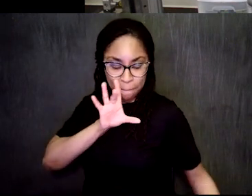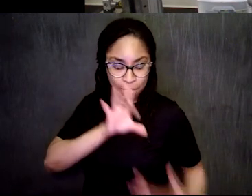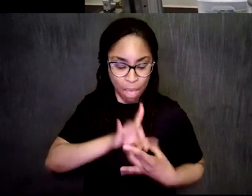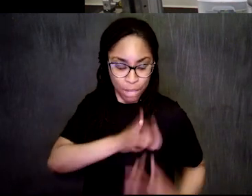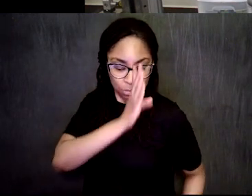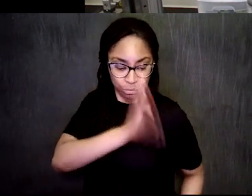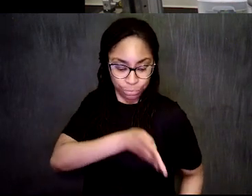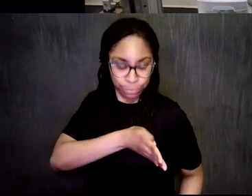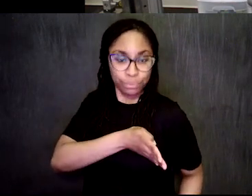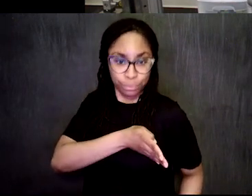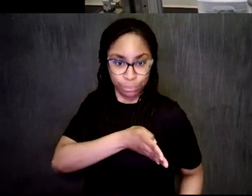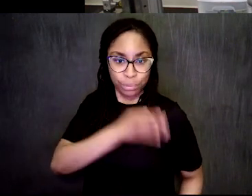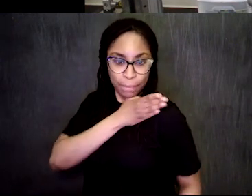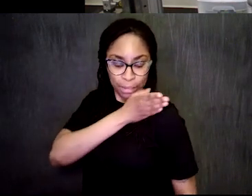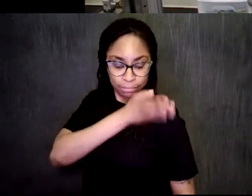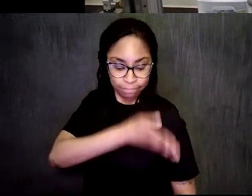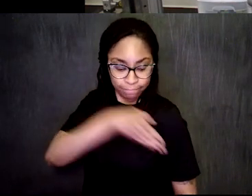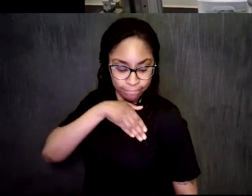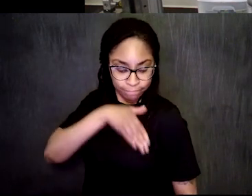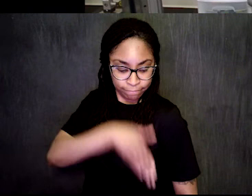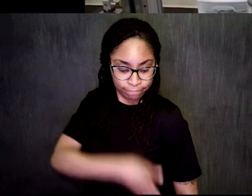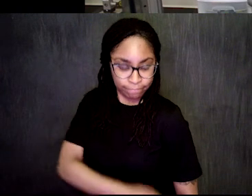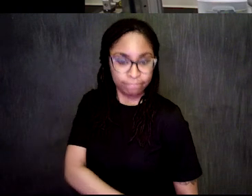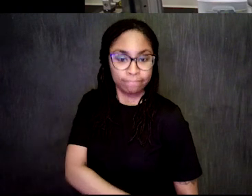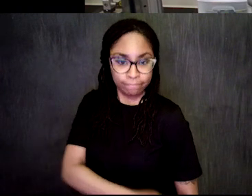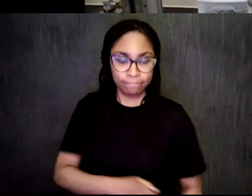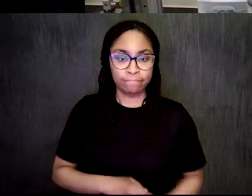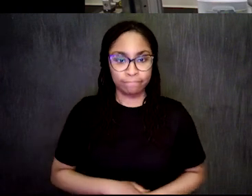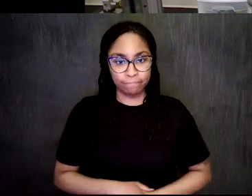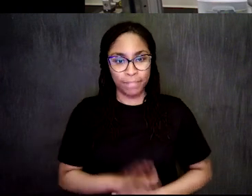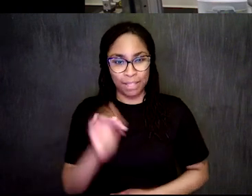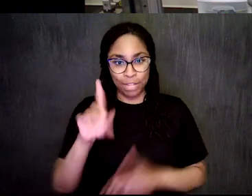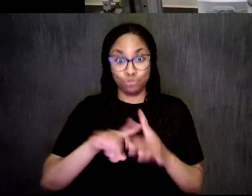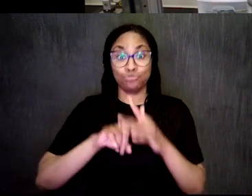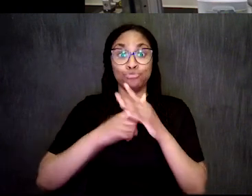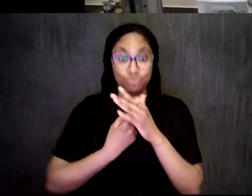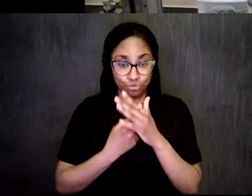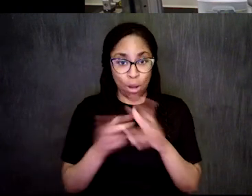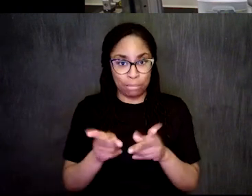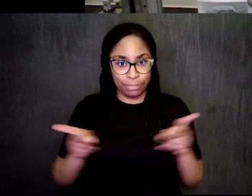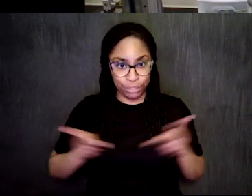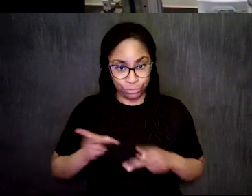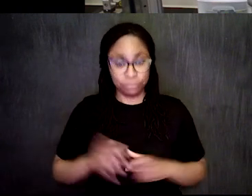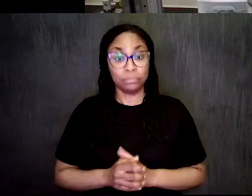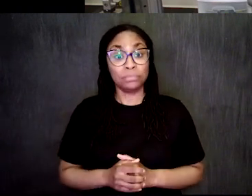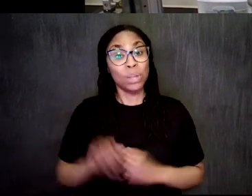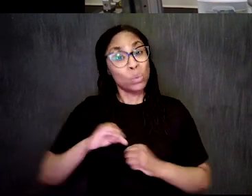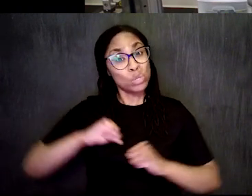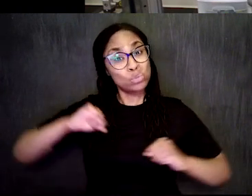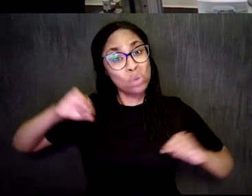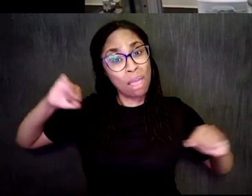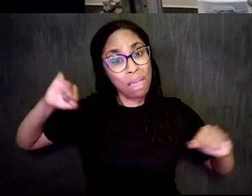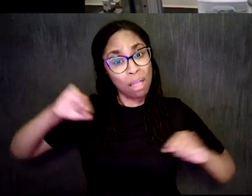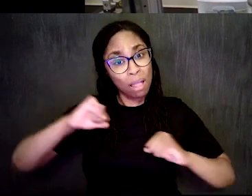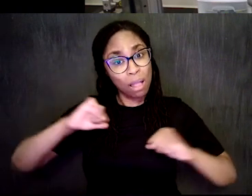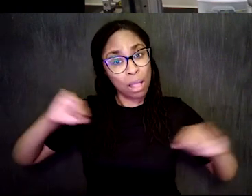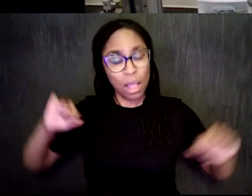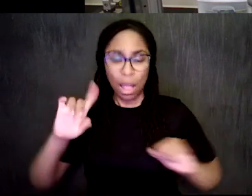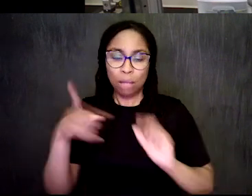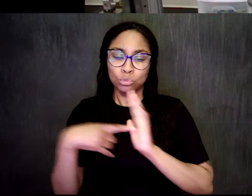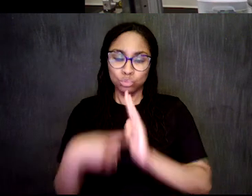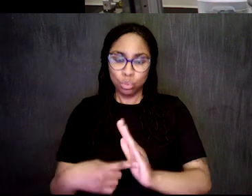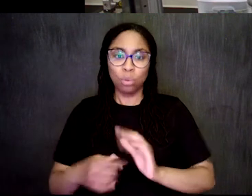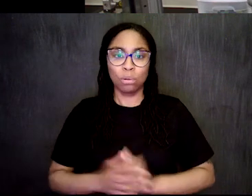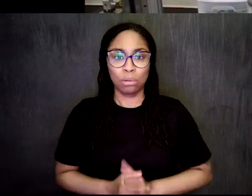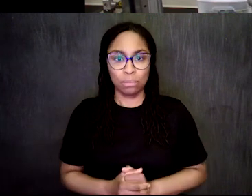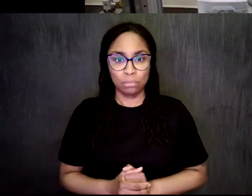little bit, so now my knee and my chest are in line. So this is going to be your start position. When we do the stretch, I'm